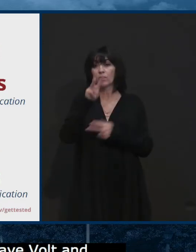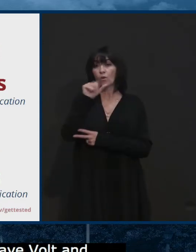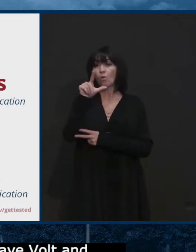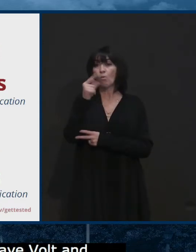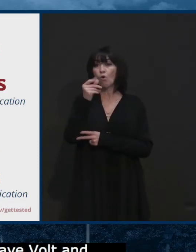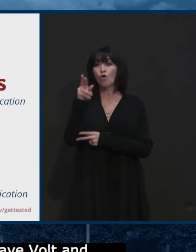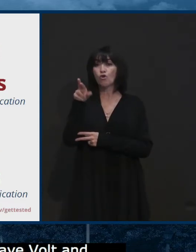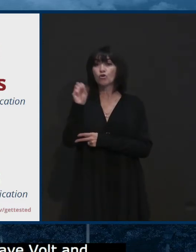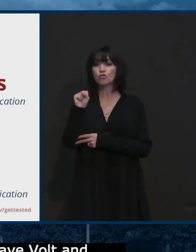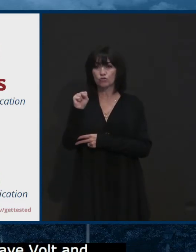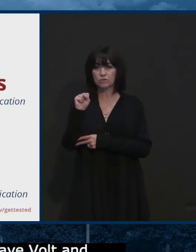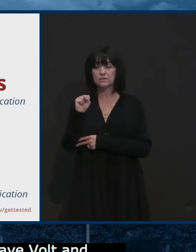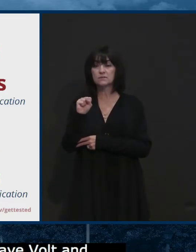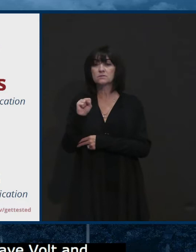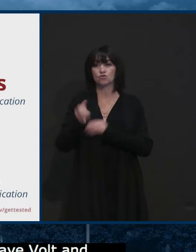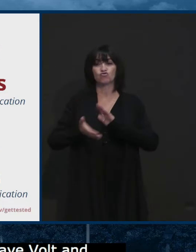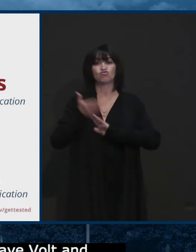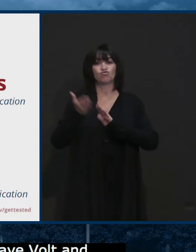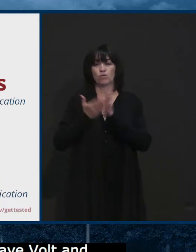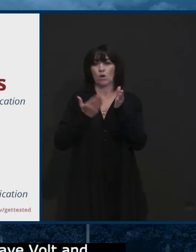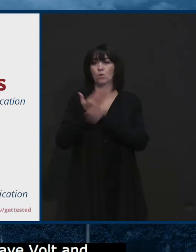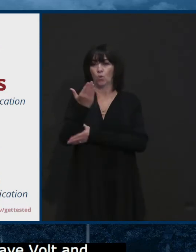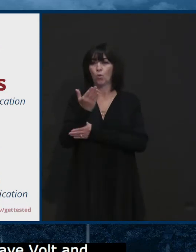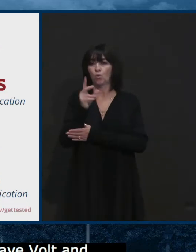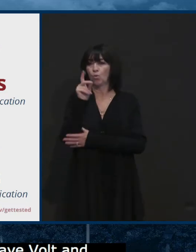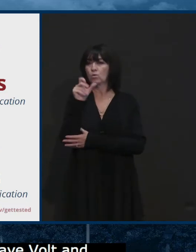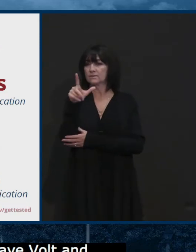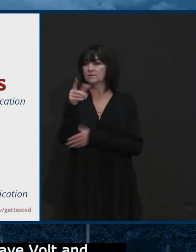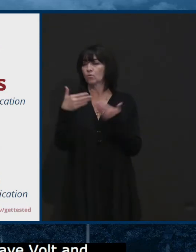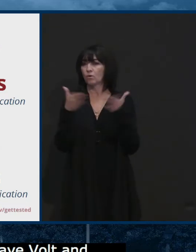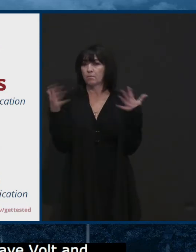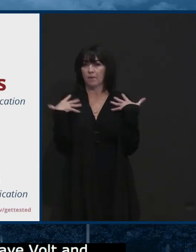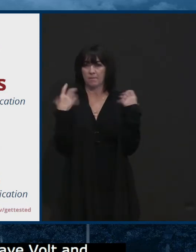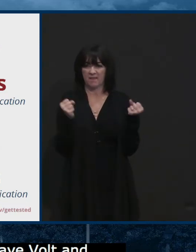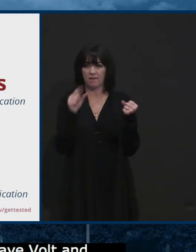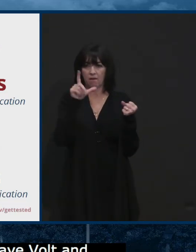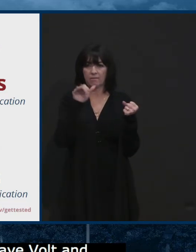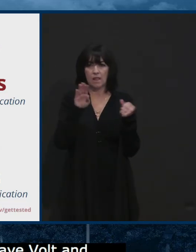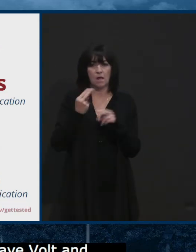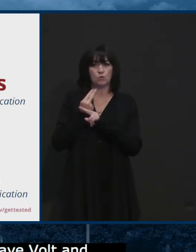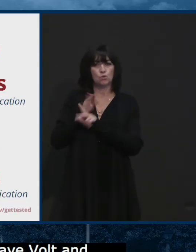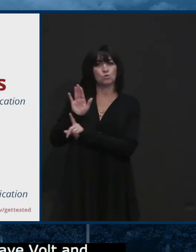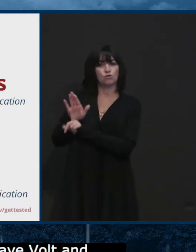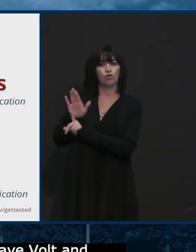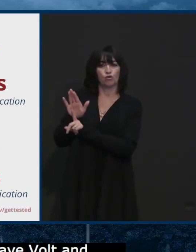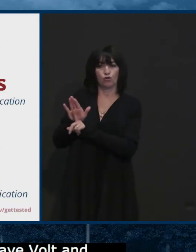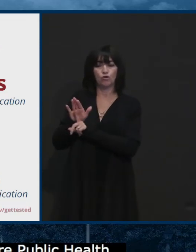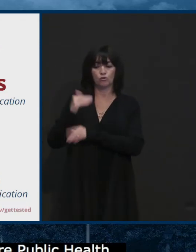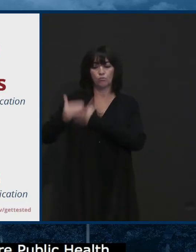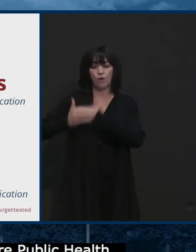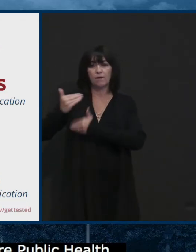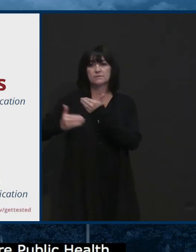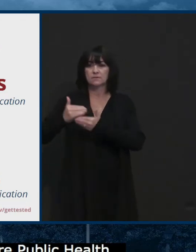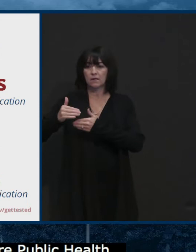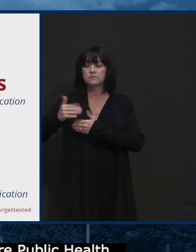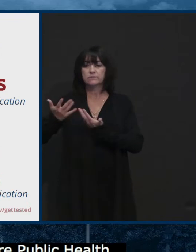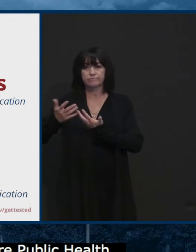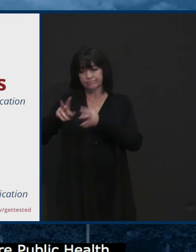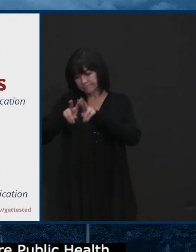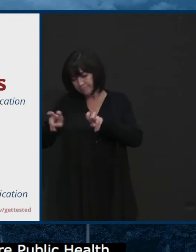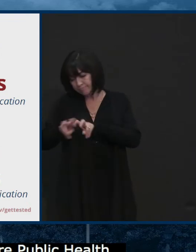at the Delaware Public Health lab. So we know from Curative, from the time a collection gets